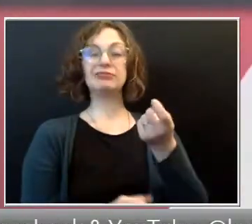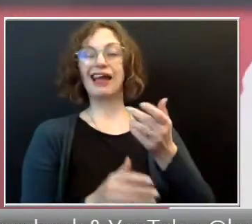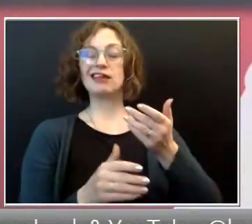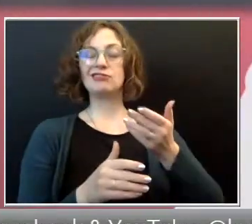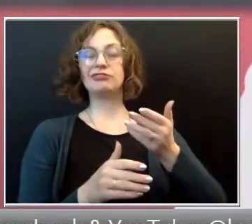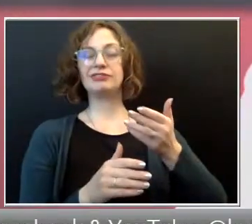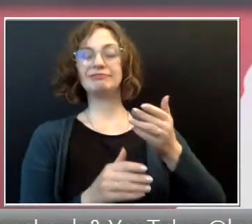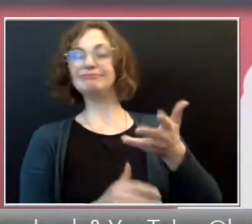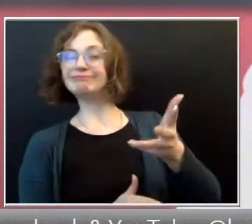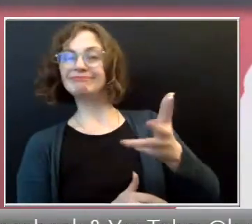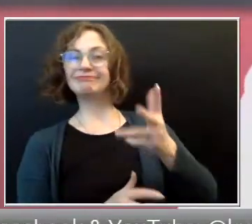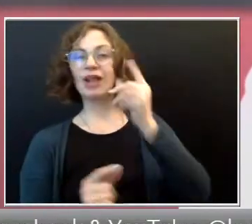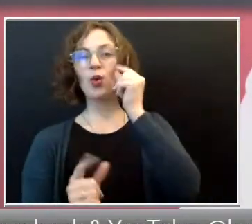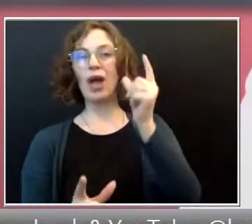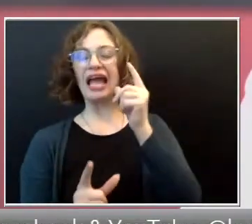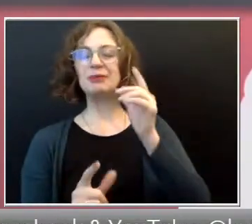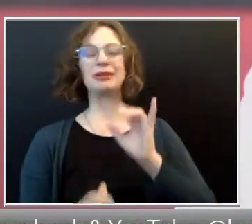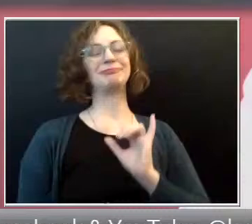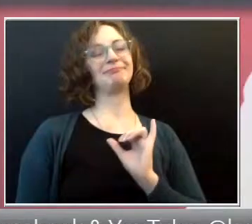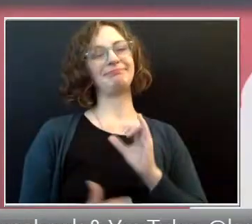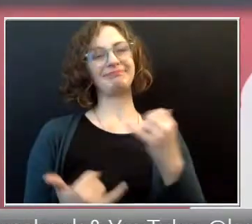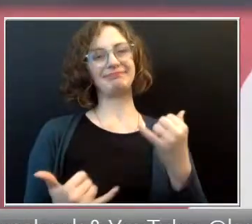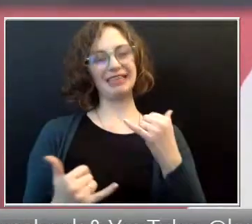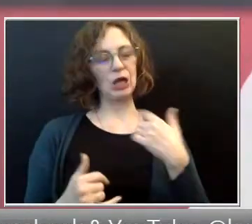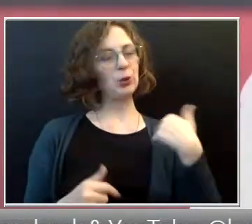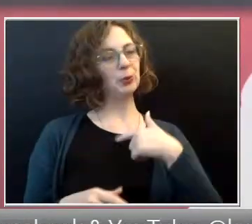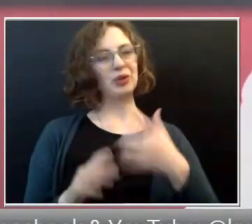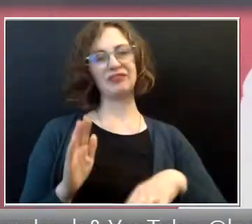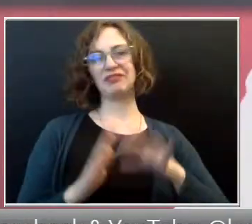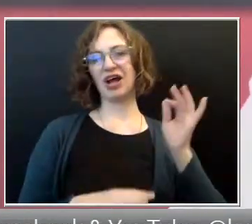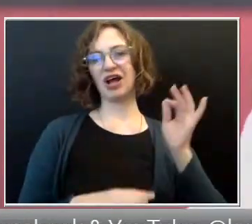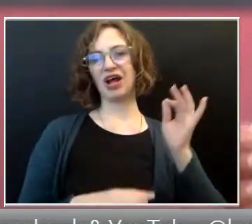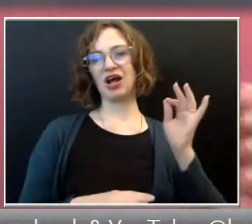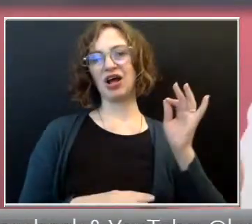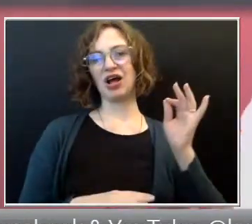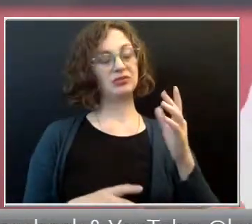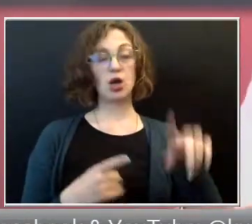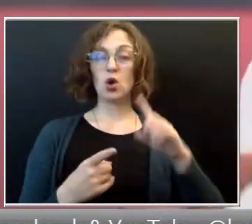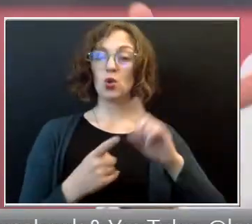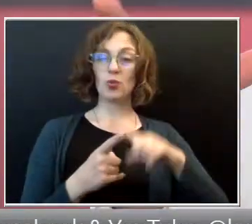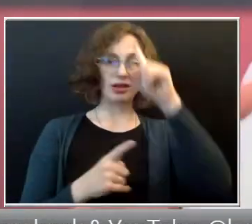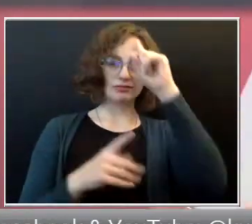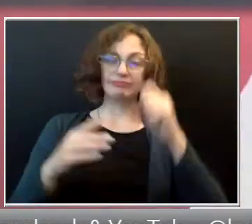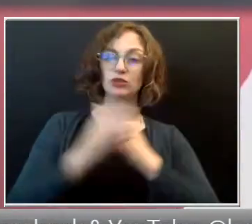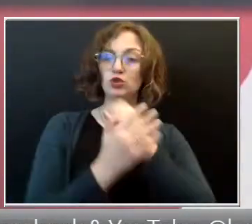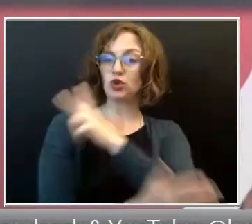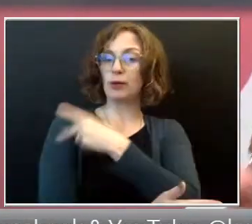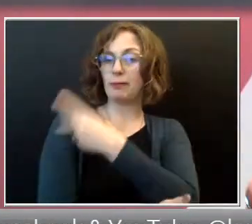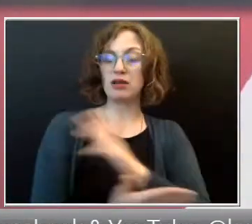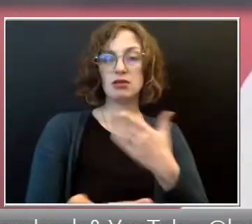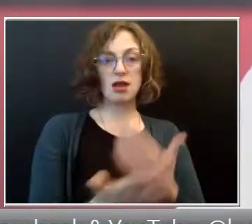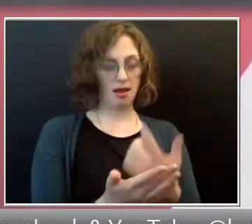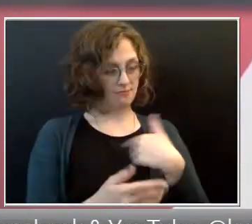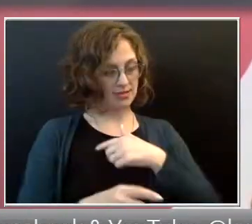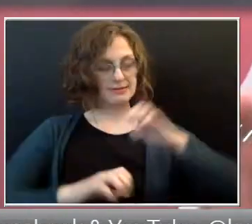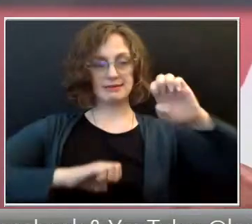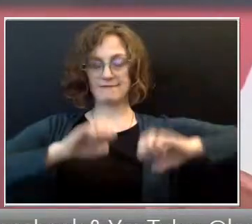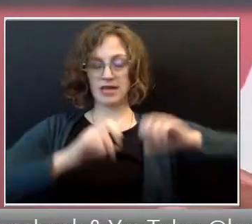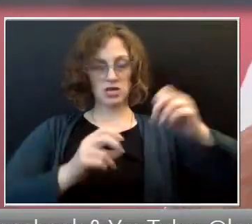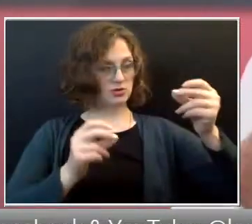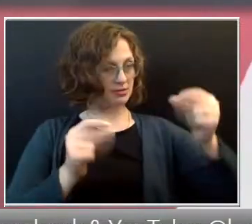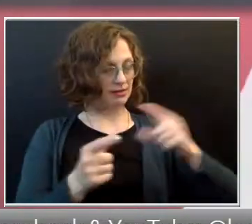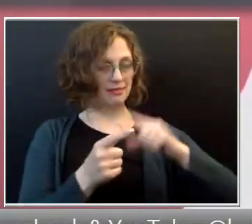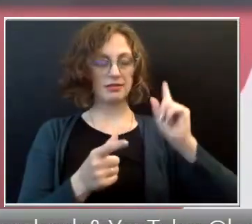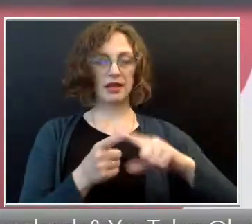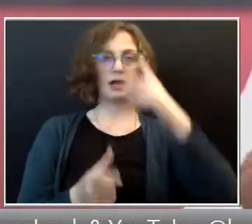such a streamlined process where once a stroke patient gets here, we immediately evaluate them and then we can put them to sleep. And that